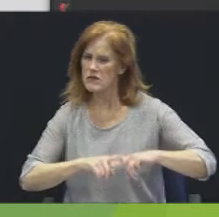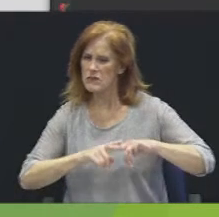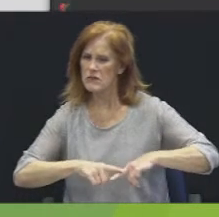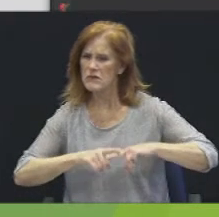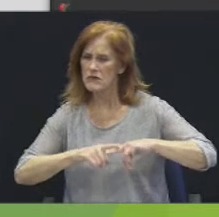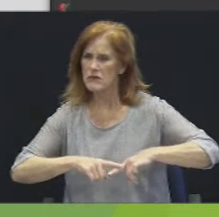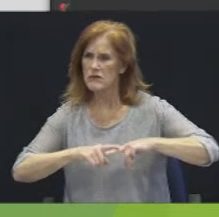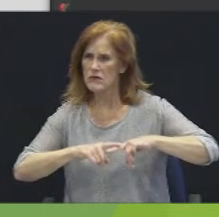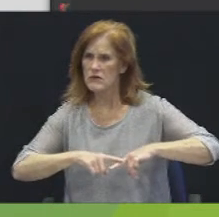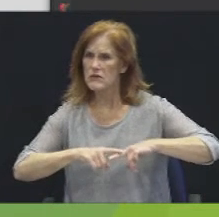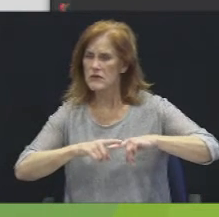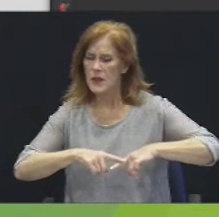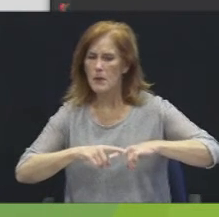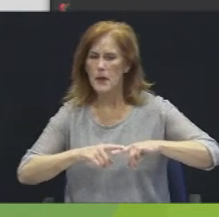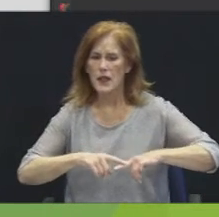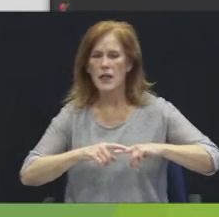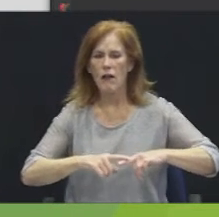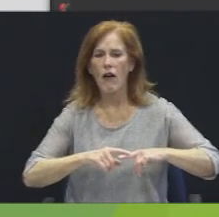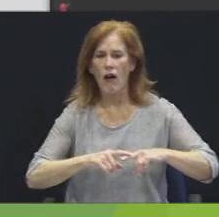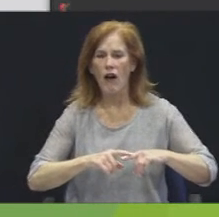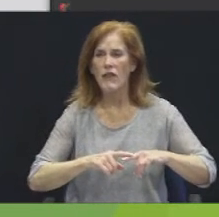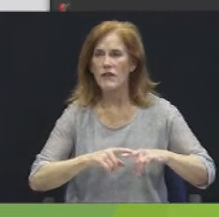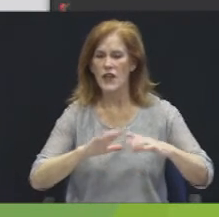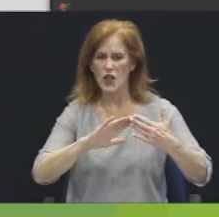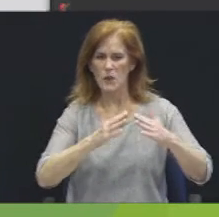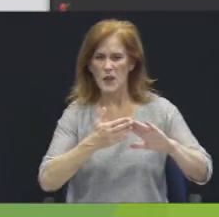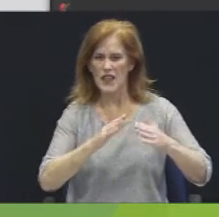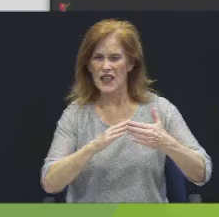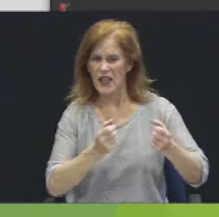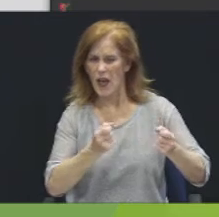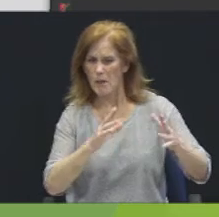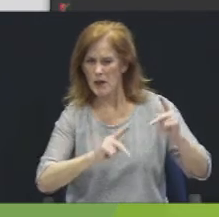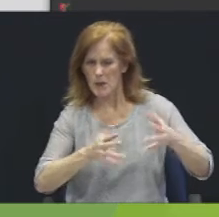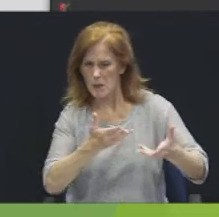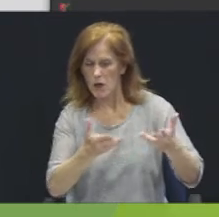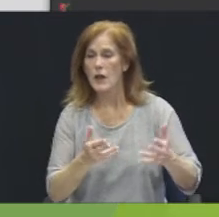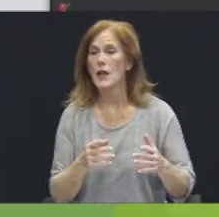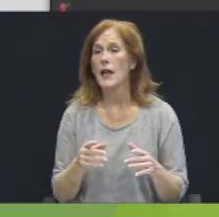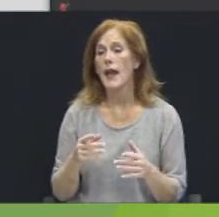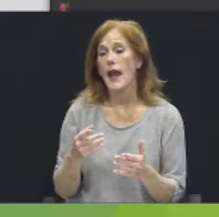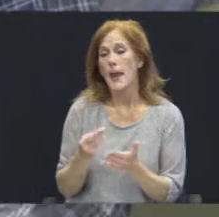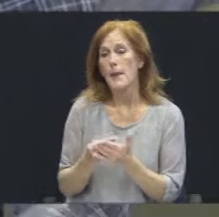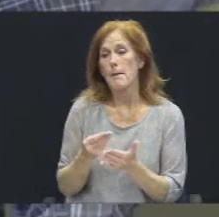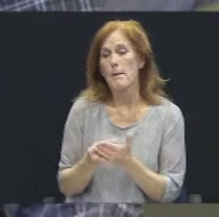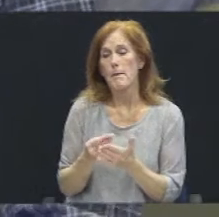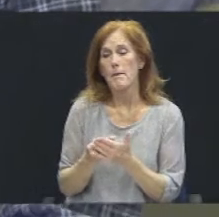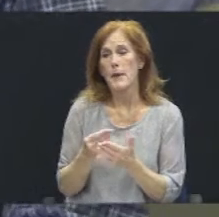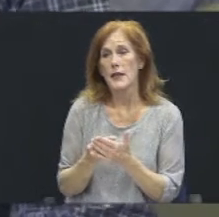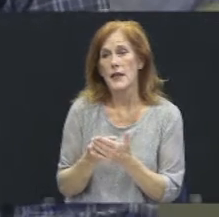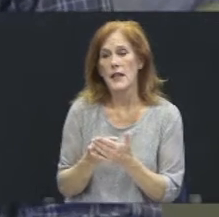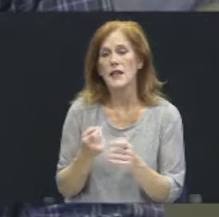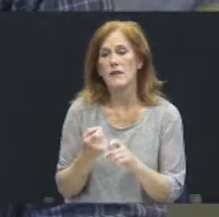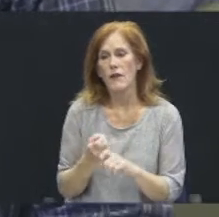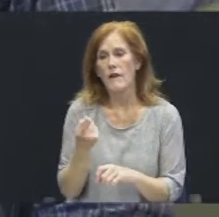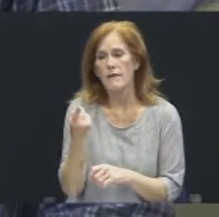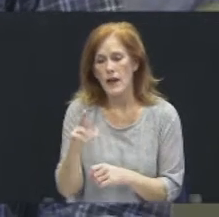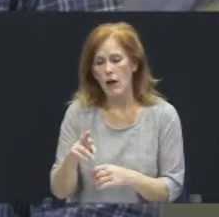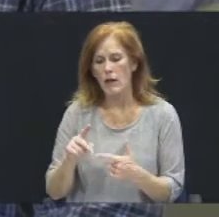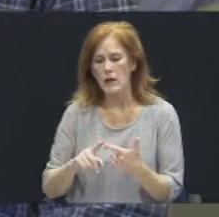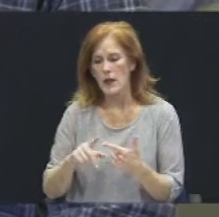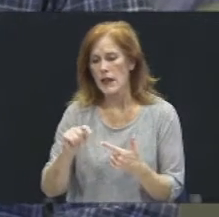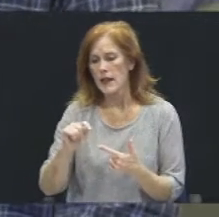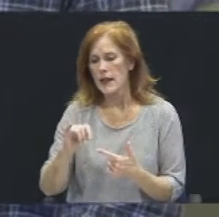the community that they're serving. And they are funded through the things like VR, Ticket to